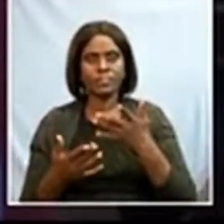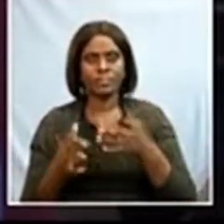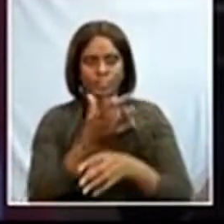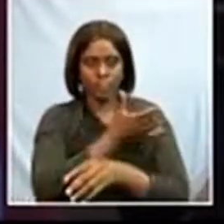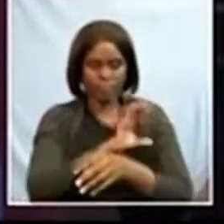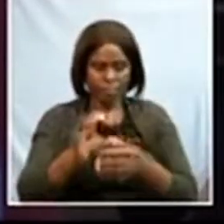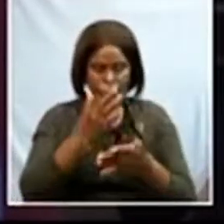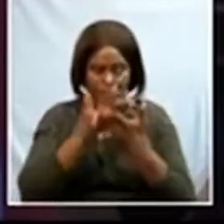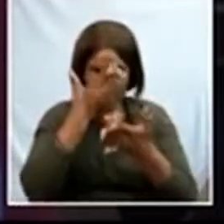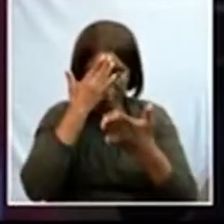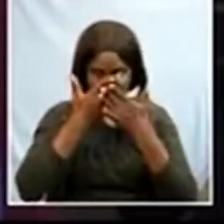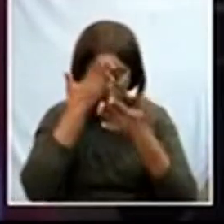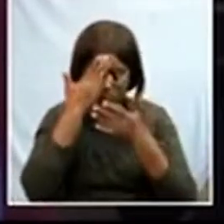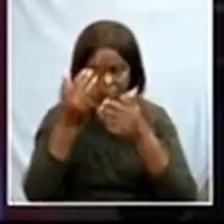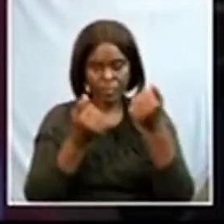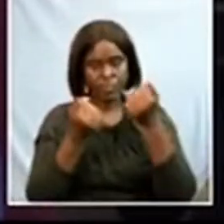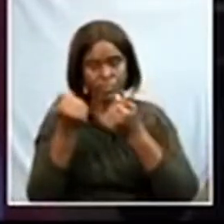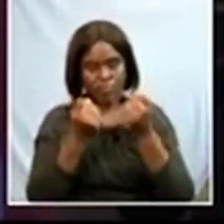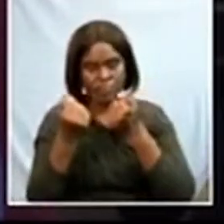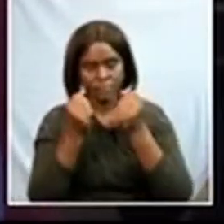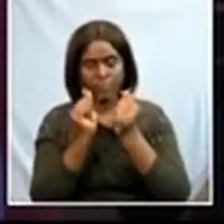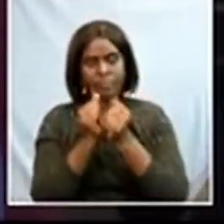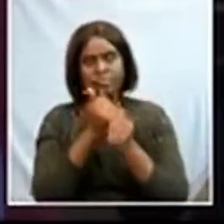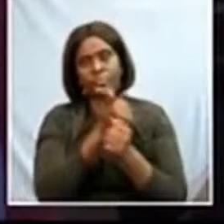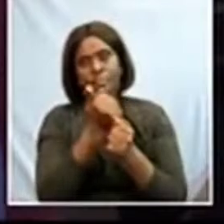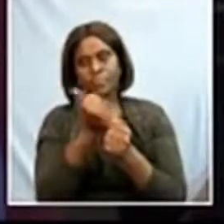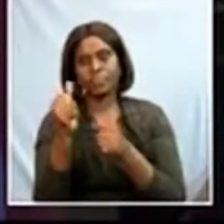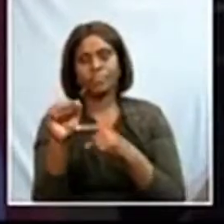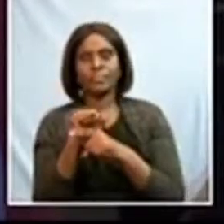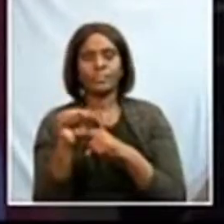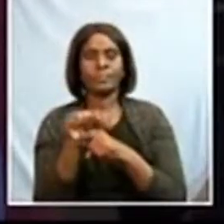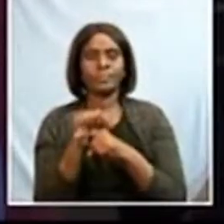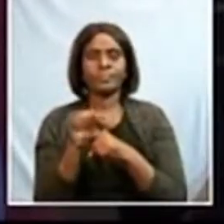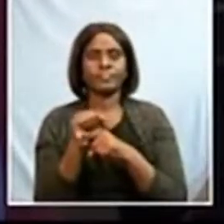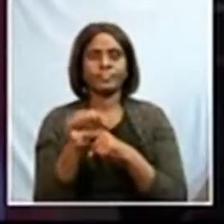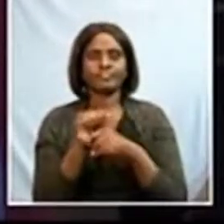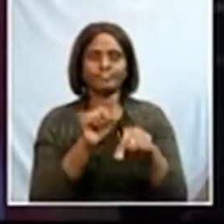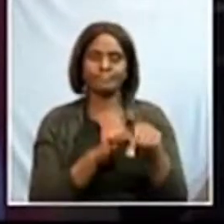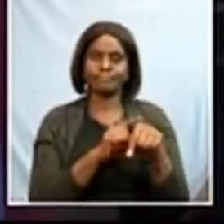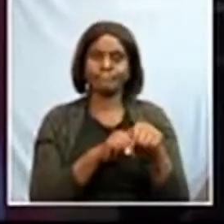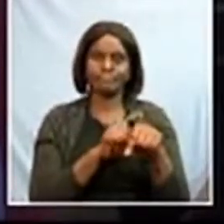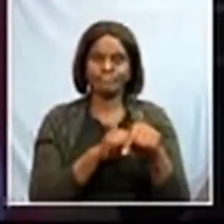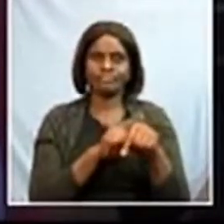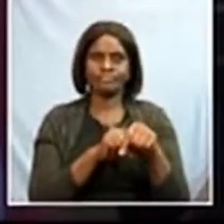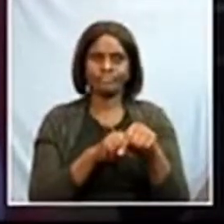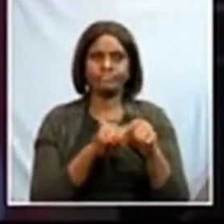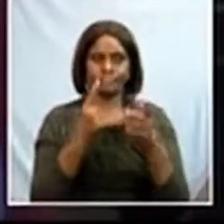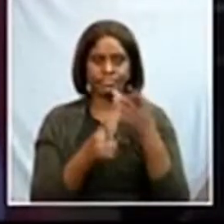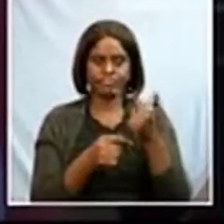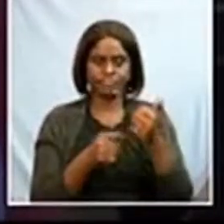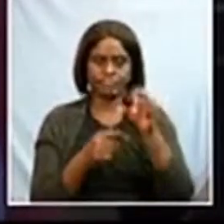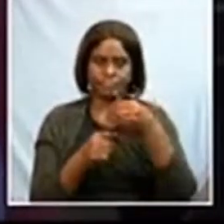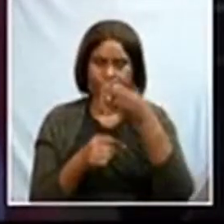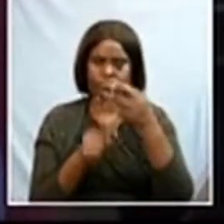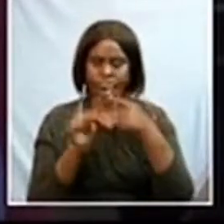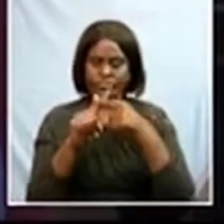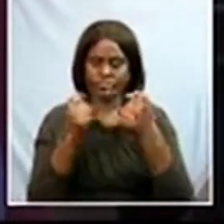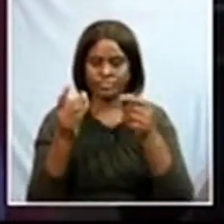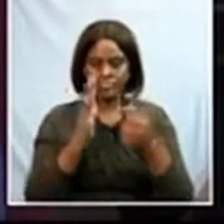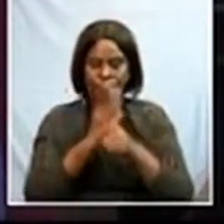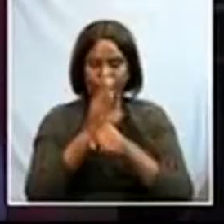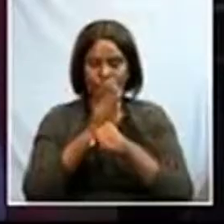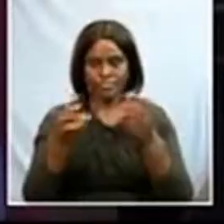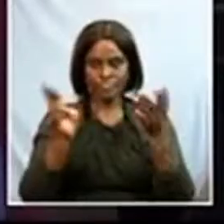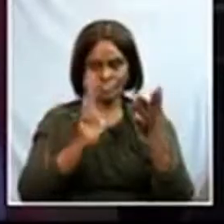computer studies, driving, and all those other courses. At the time, that is what they were offering. But then when they have